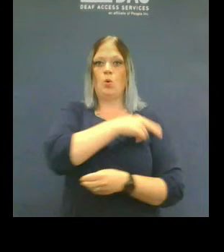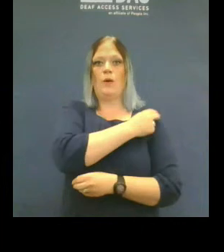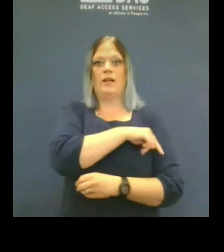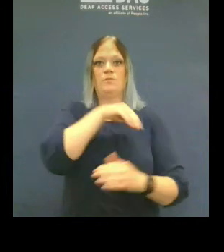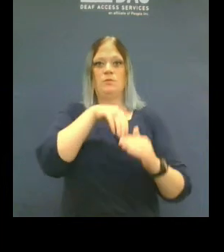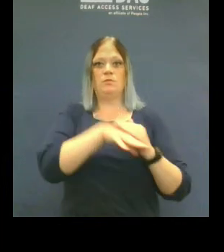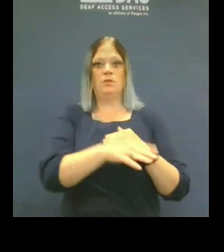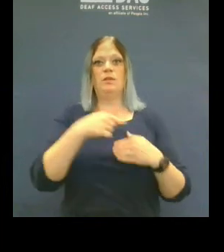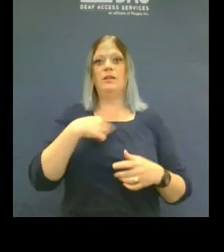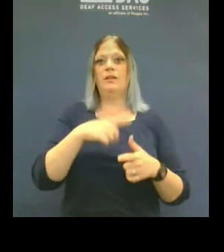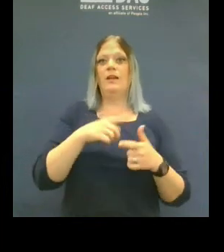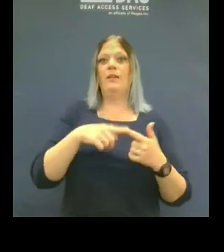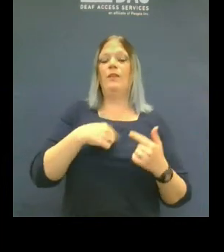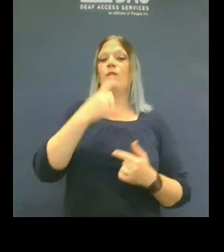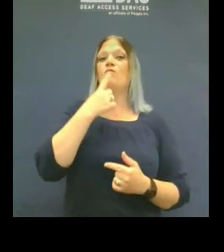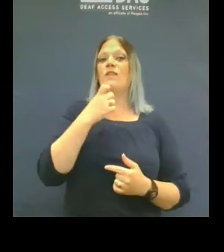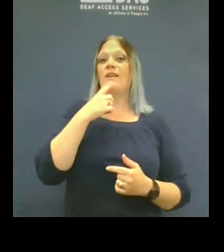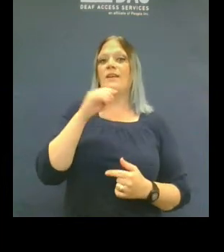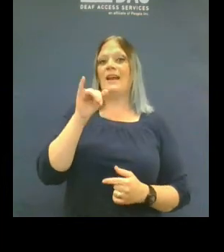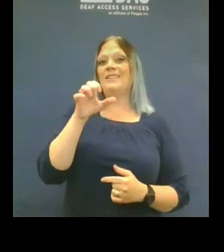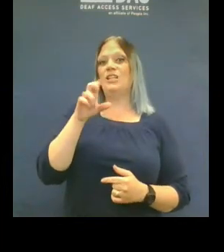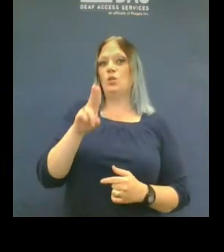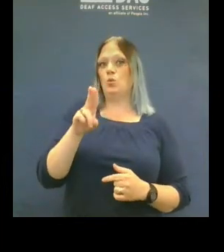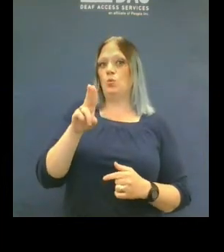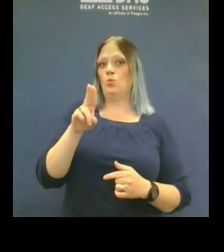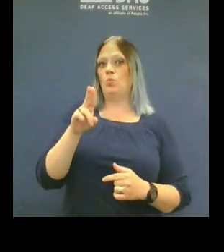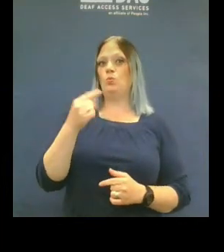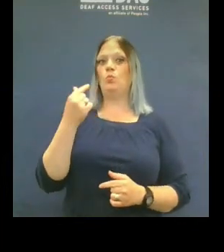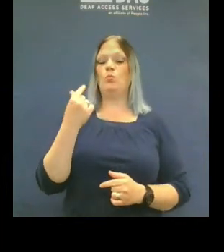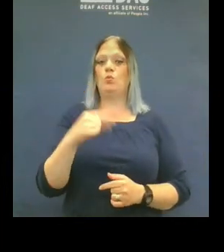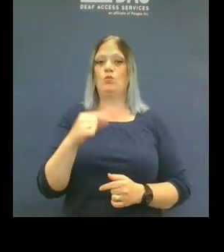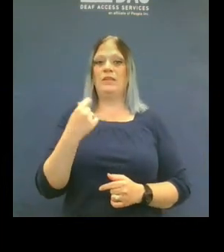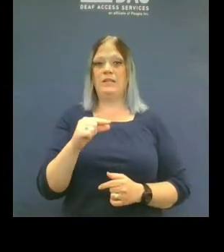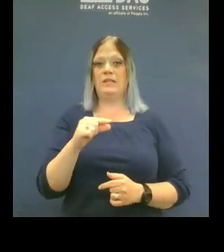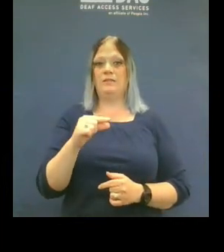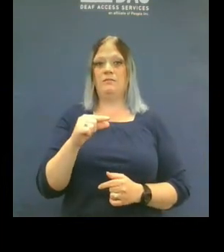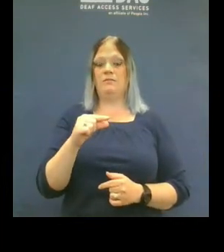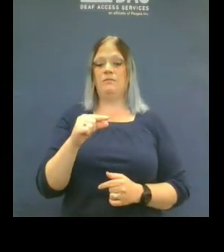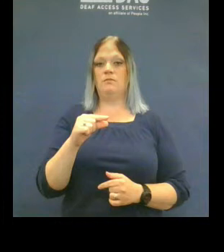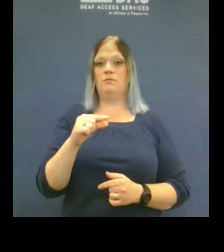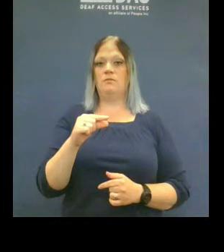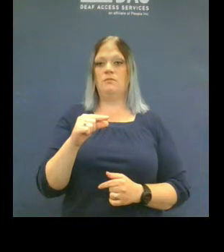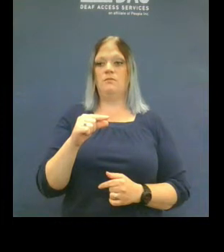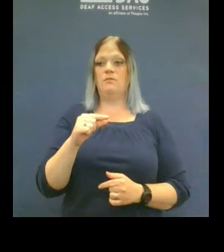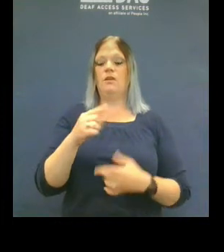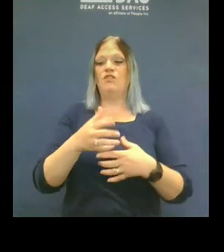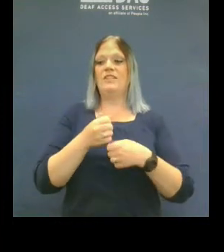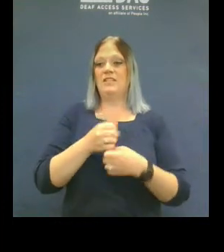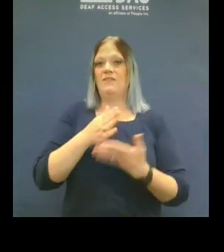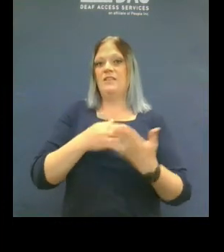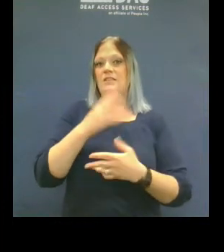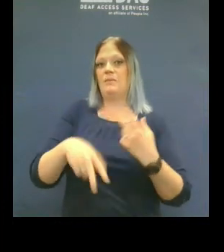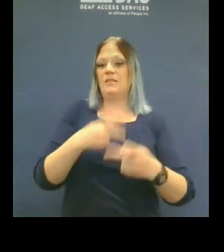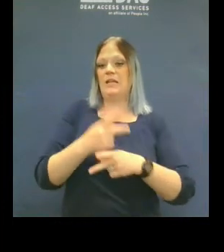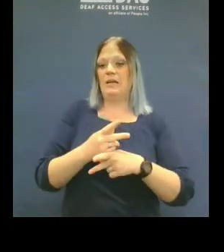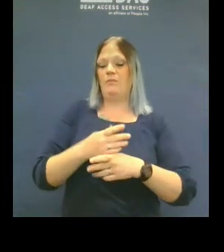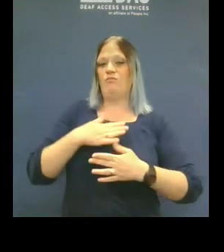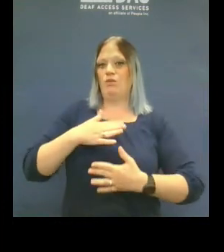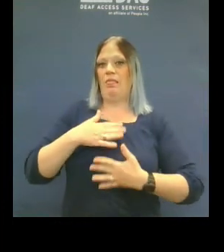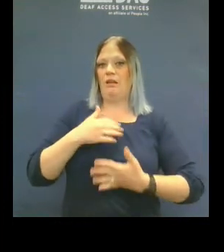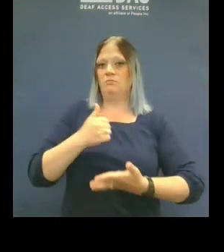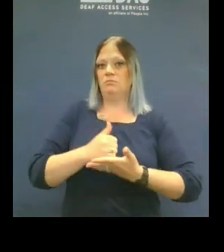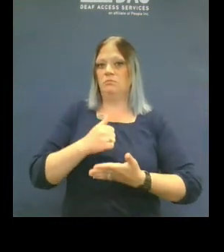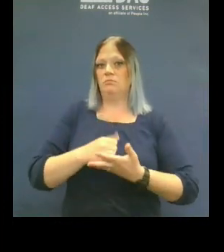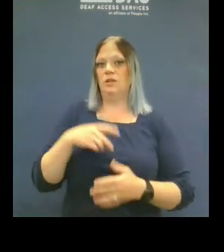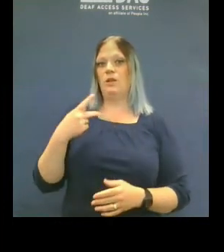red line is looking at the ICU admissions. The green line is looking at those who are receiving some type of airway assistance. And